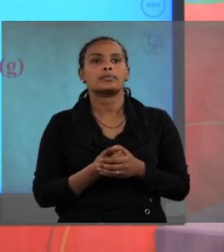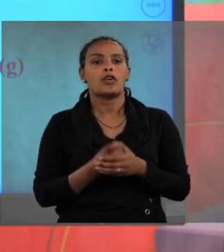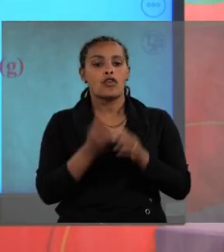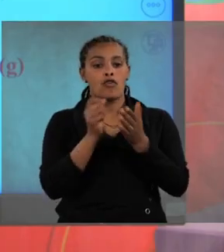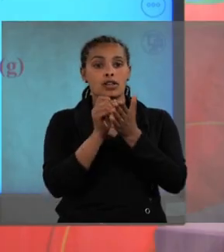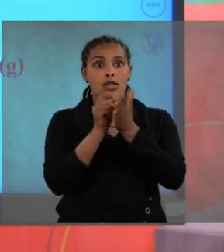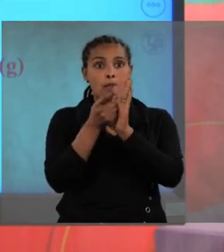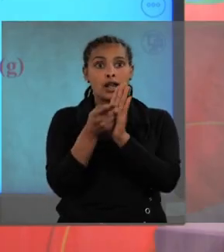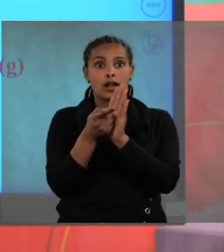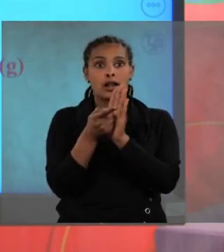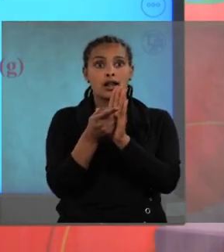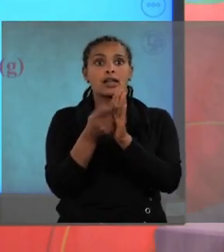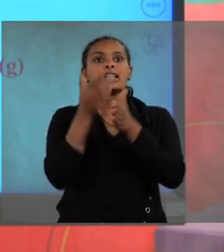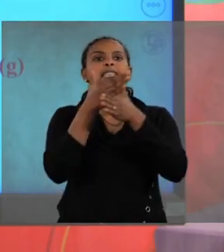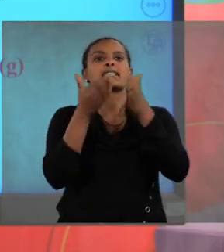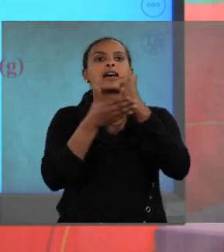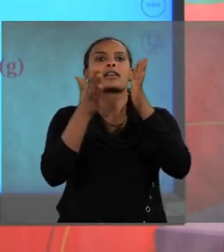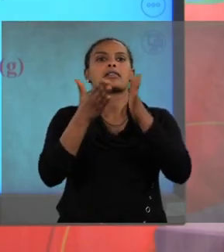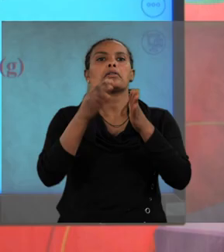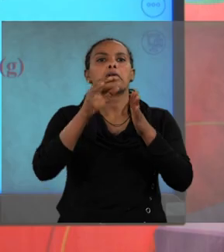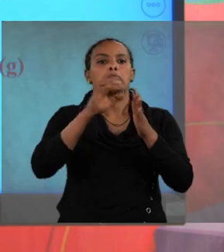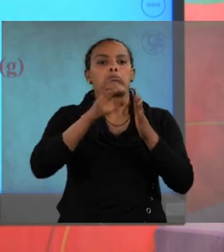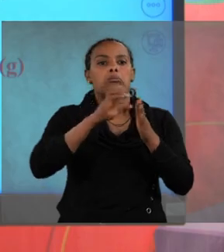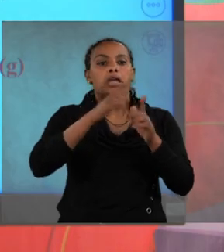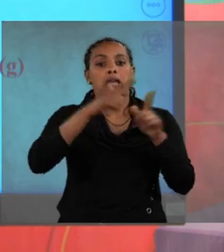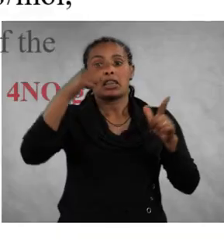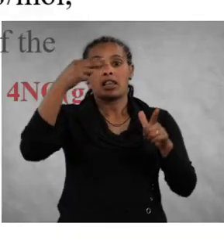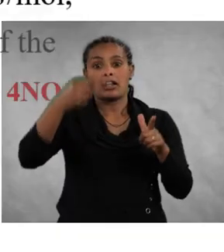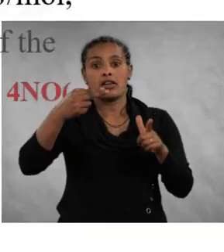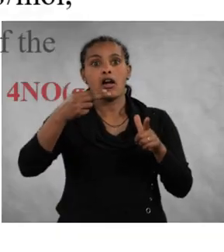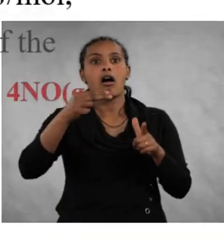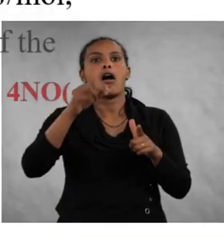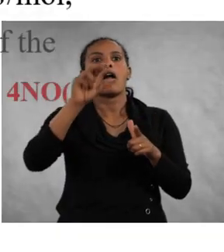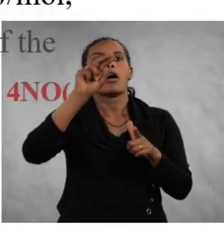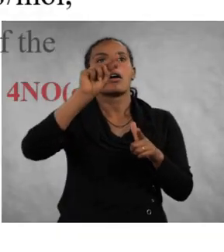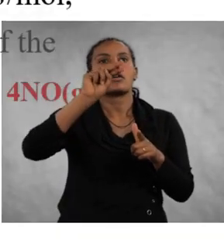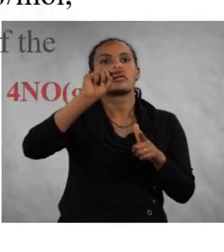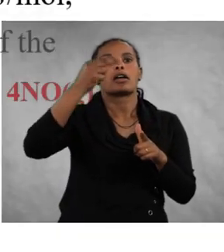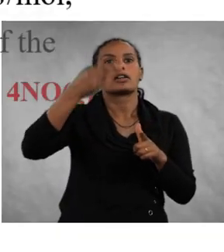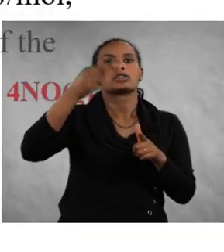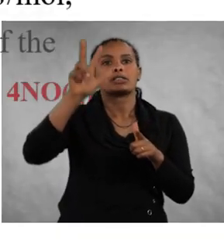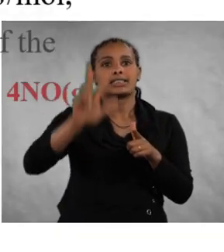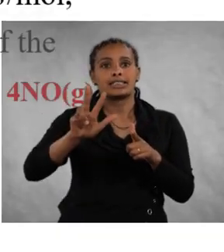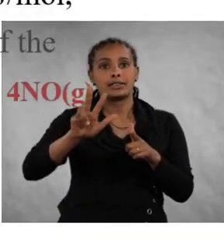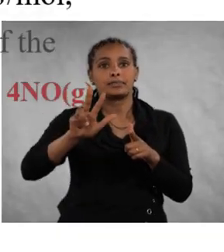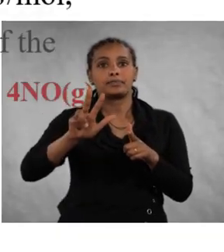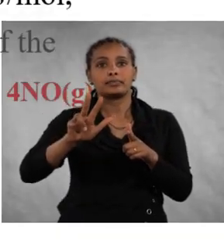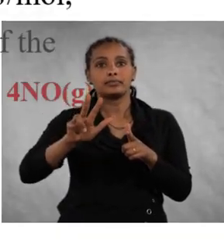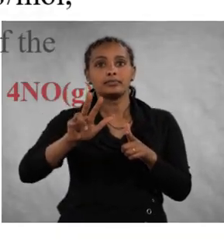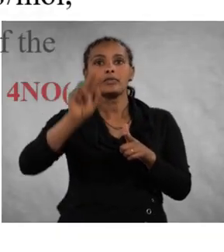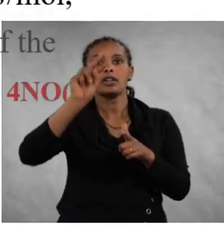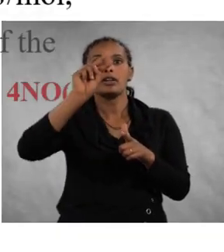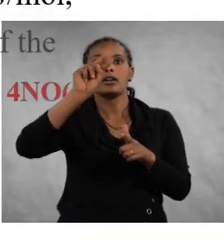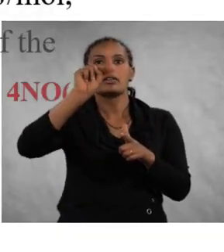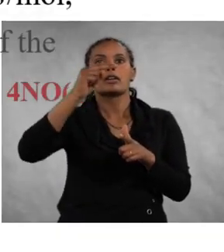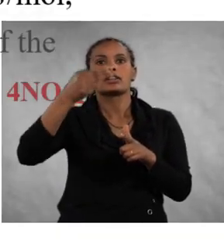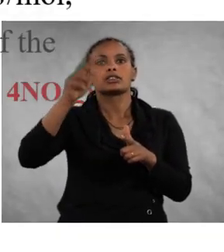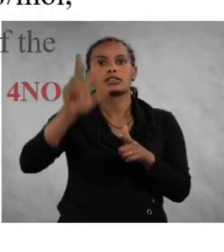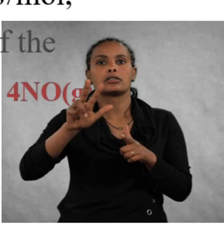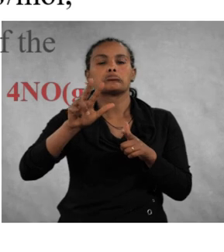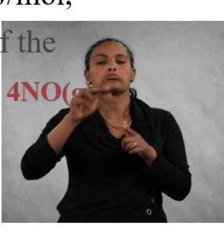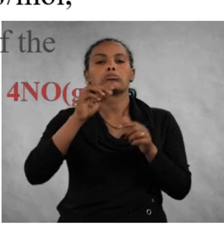For example, the standard enthalpies of formation of ammonia, water and nitrogen monoxide are